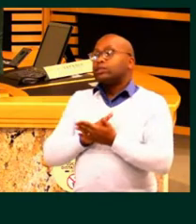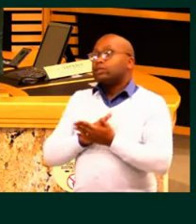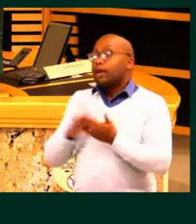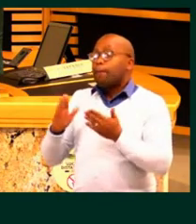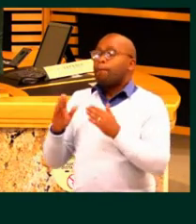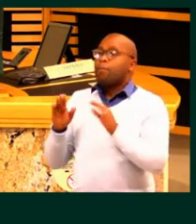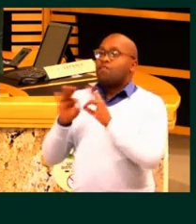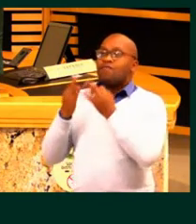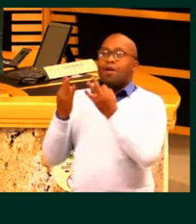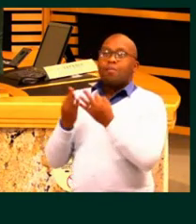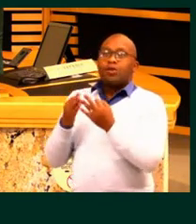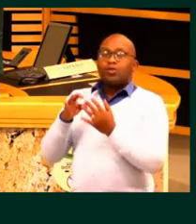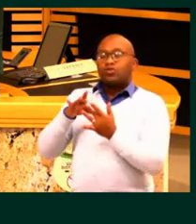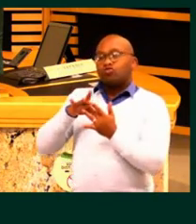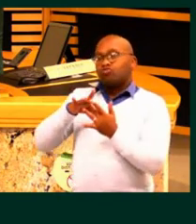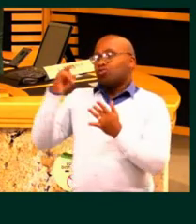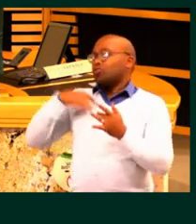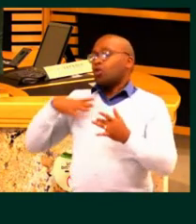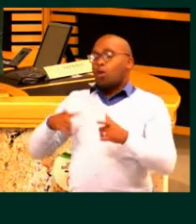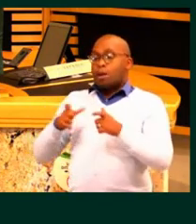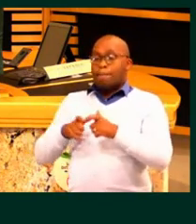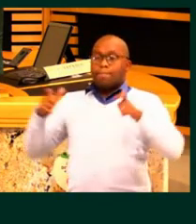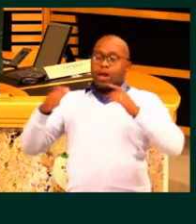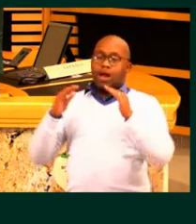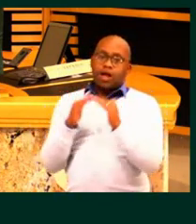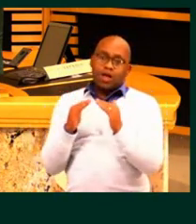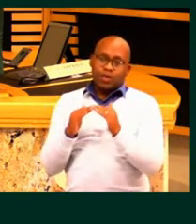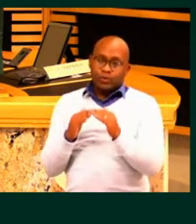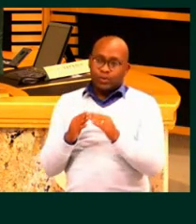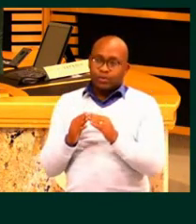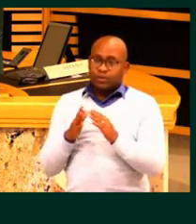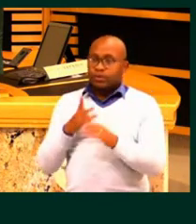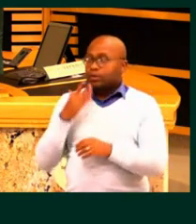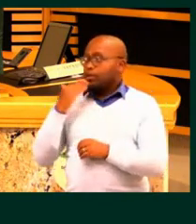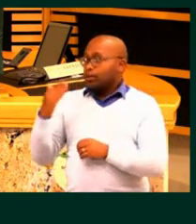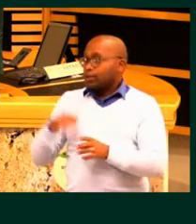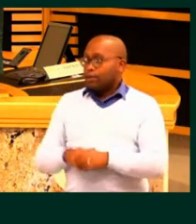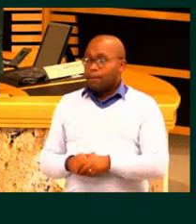houses not the 40 square meter thank you very much honorable